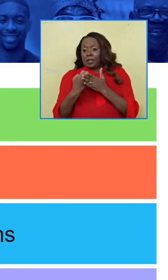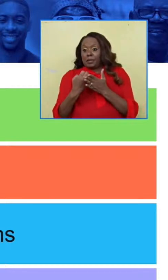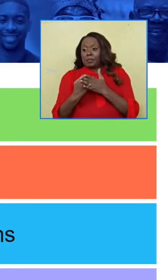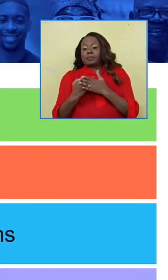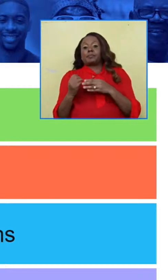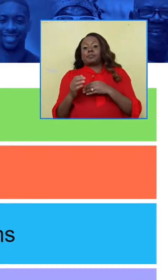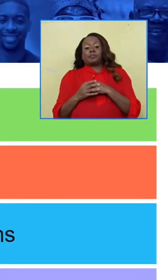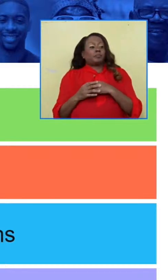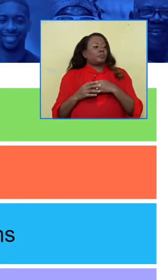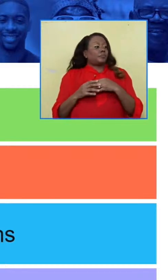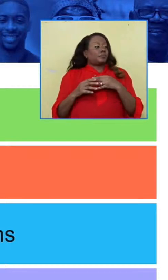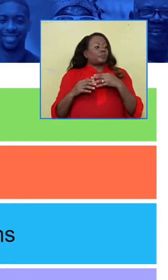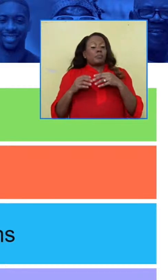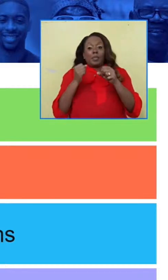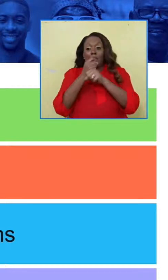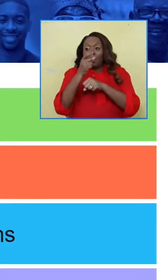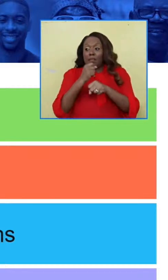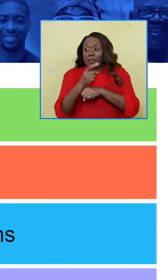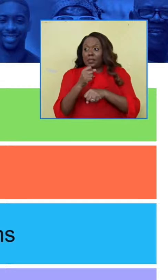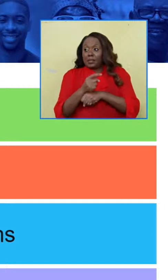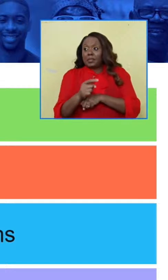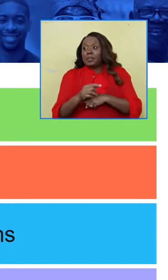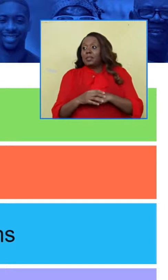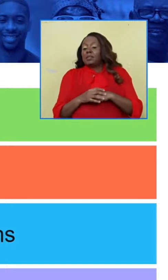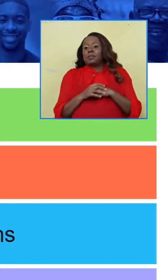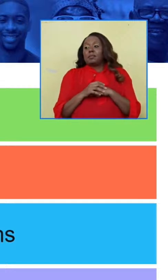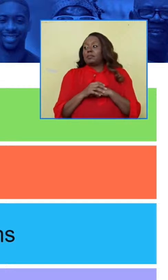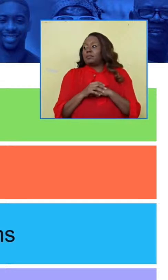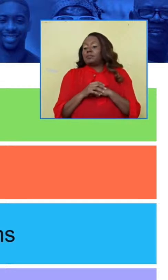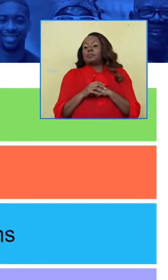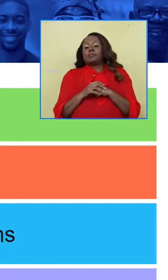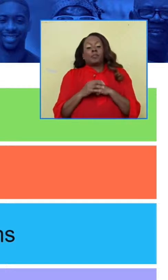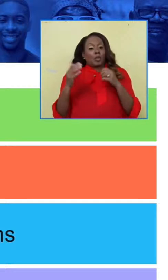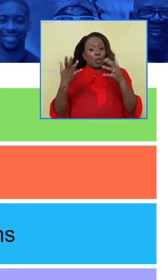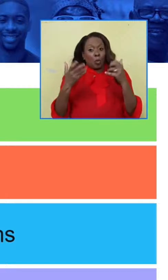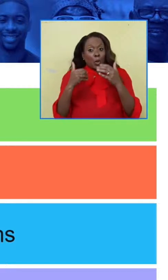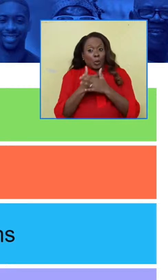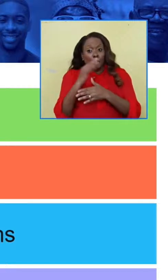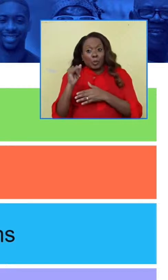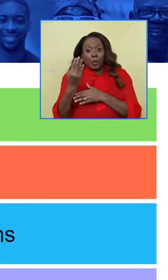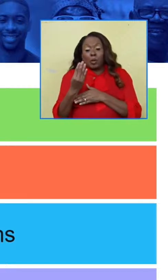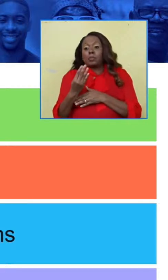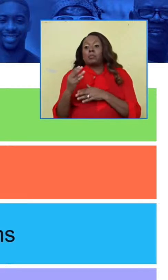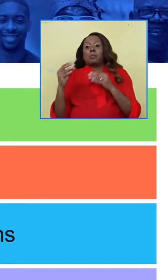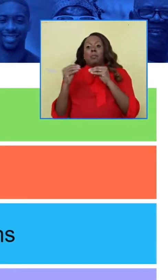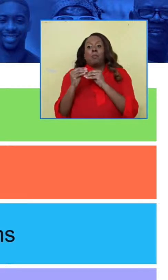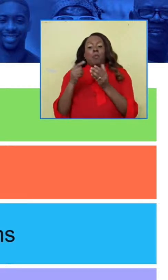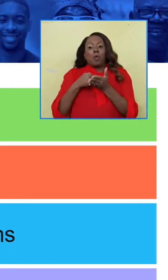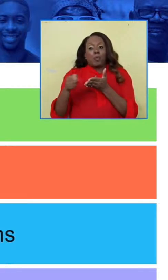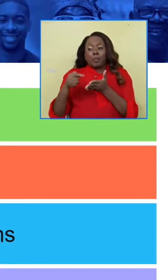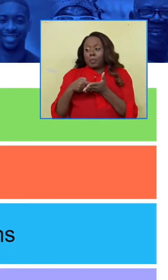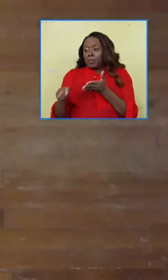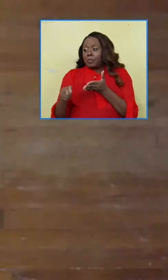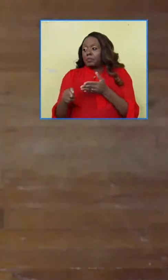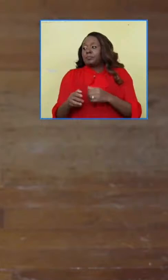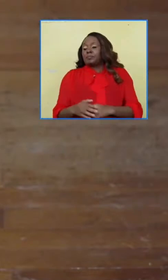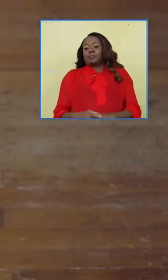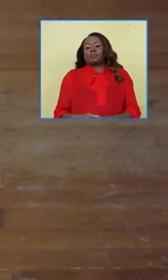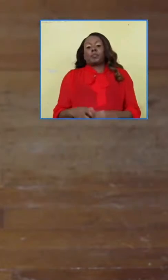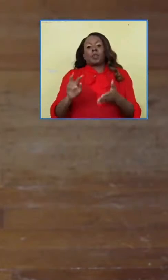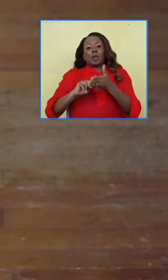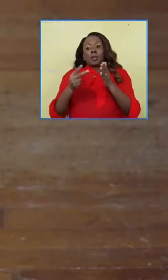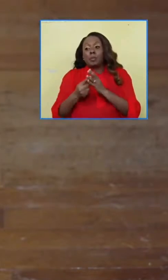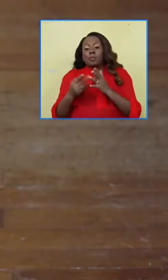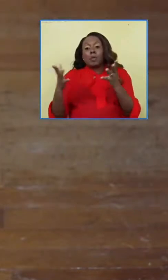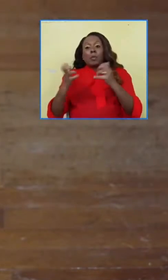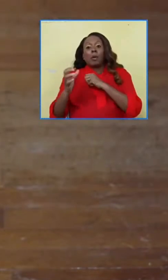economy growing year after year after year, creating new jobs, creating higher paying jobs. And that requires attracting